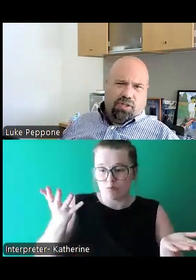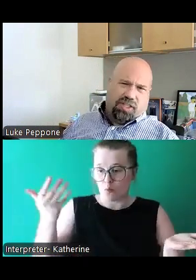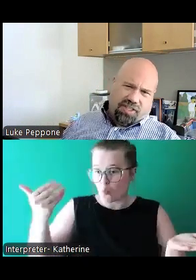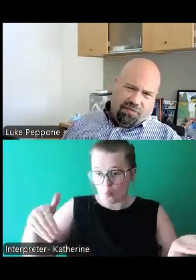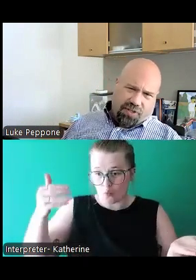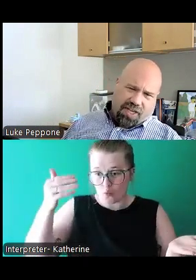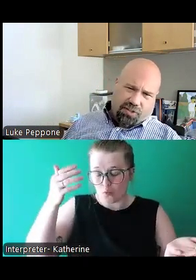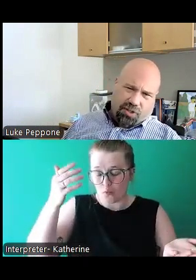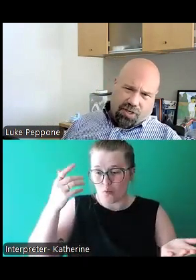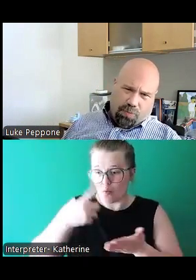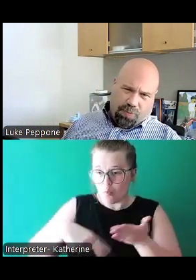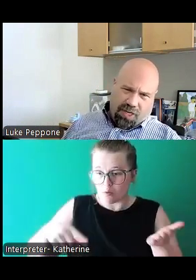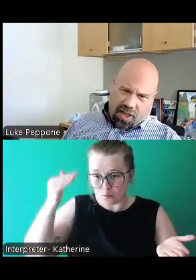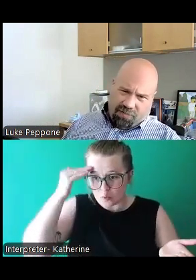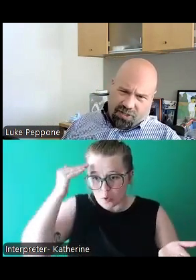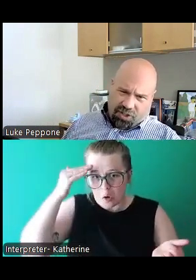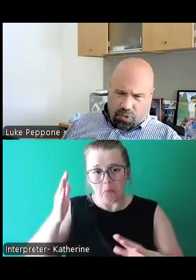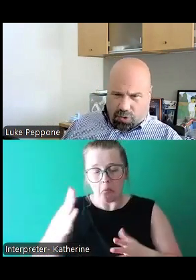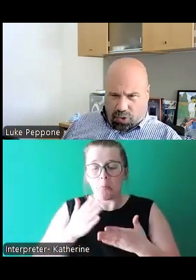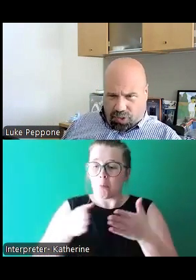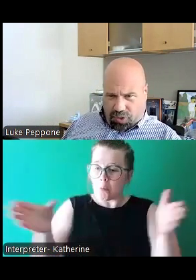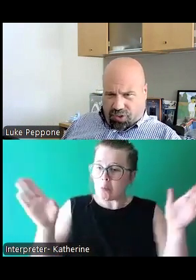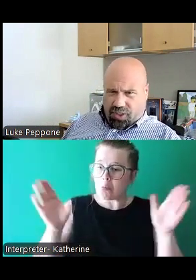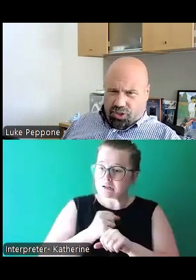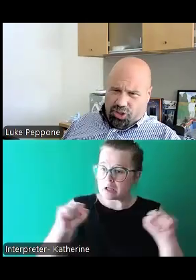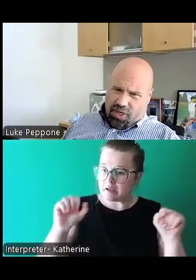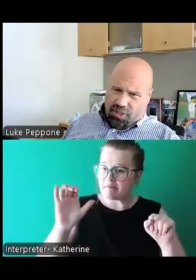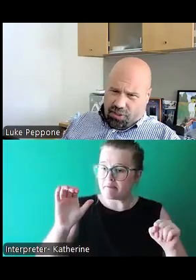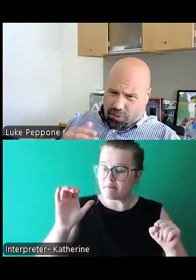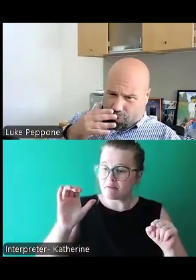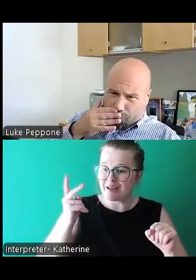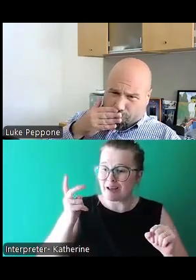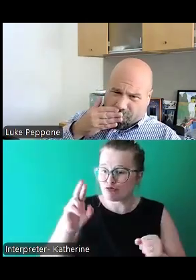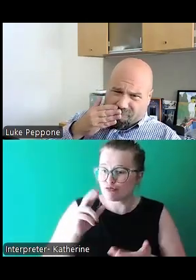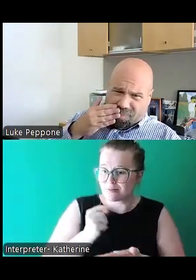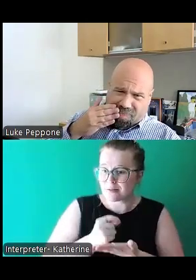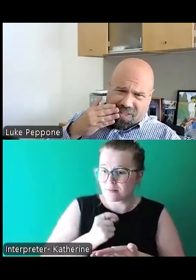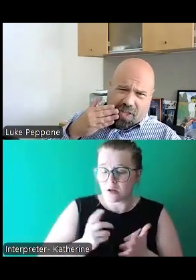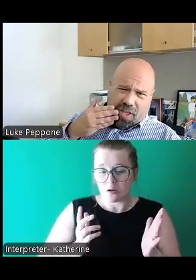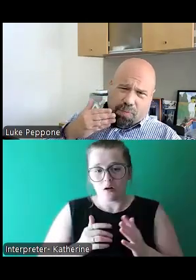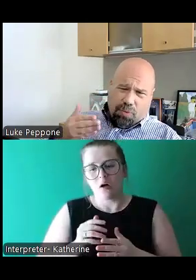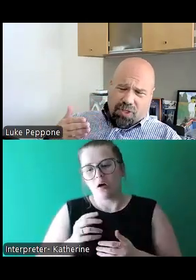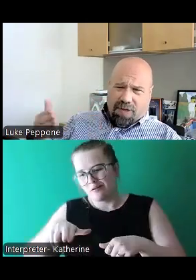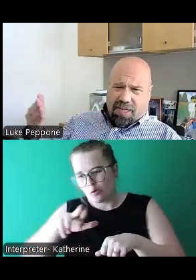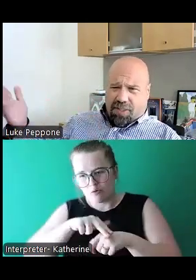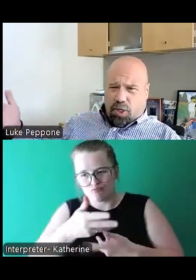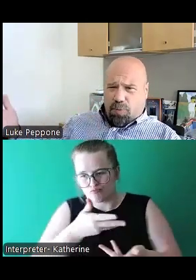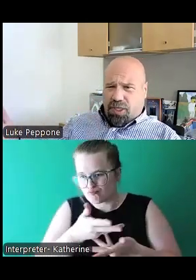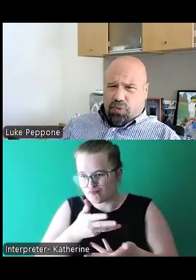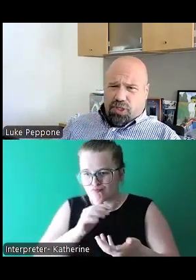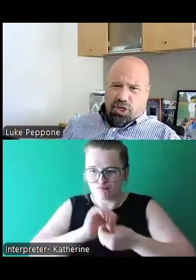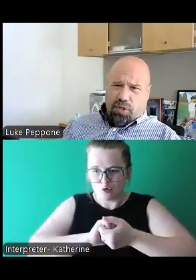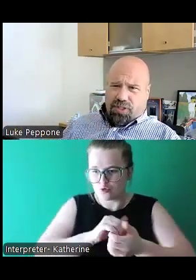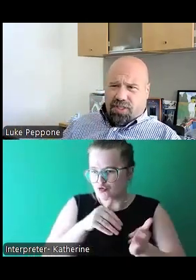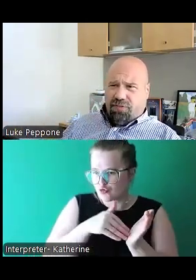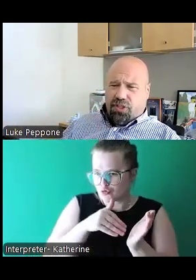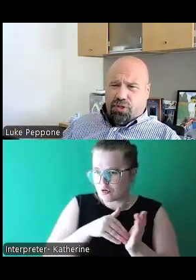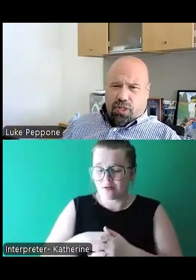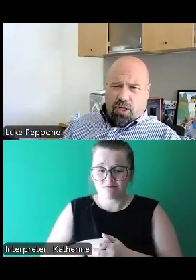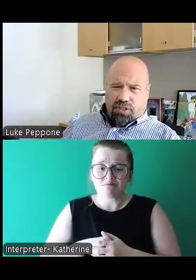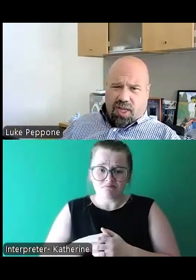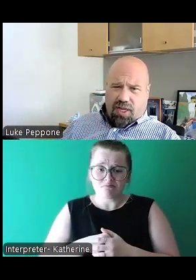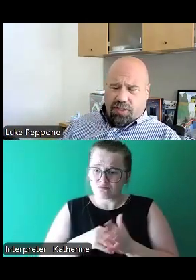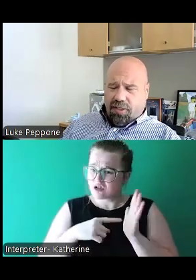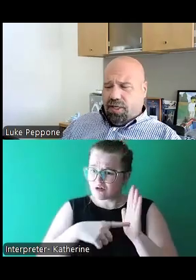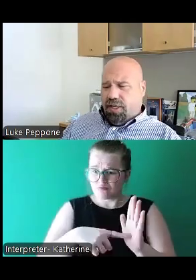it's generally safe with cancer therapy. Obviously, you want to work with your clinicians on this. But with the main therapies, we show it's safe to